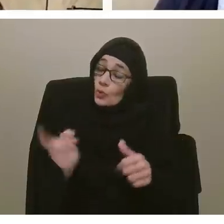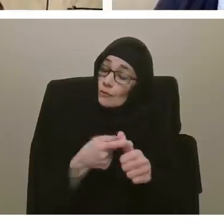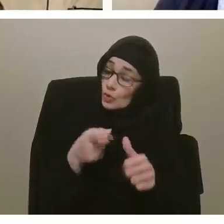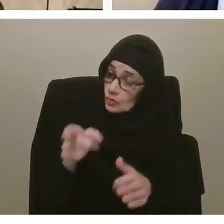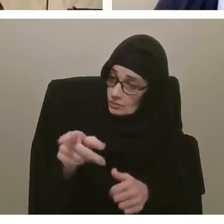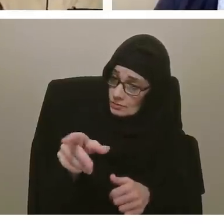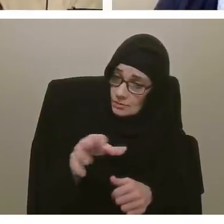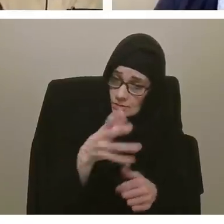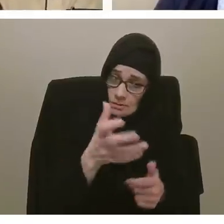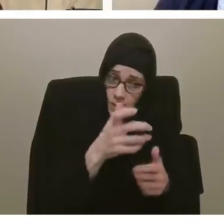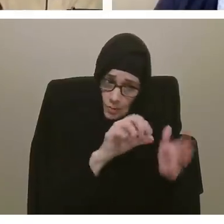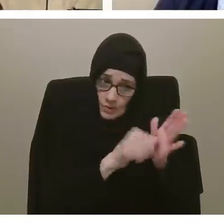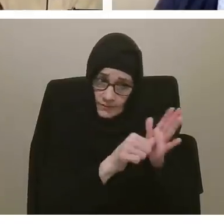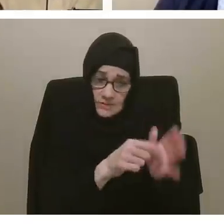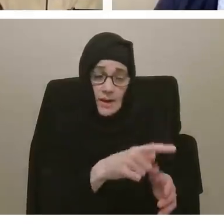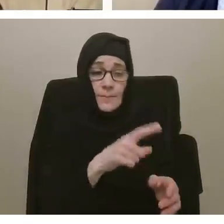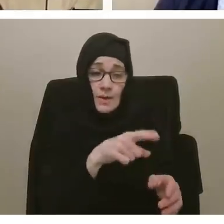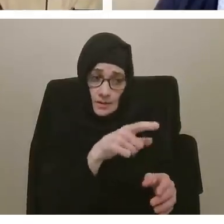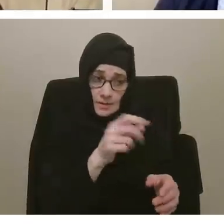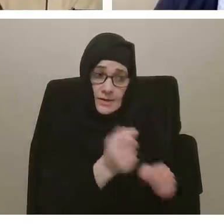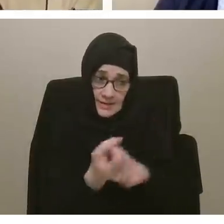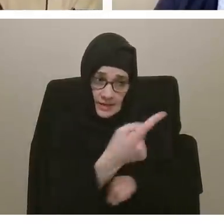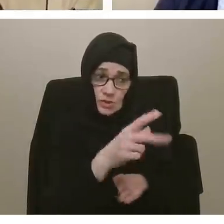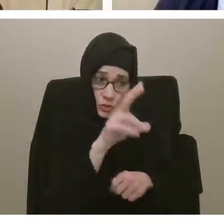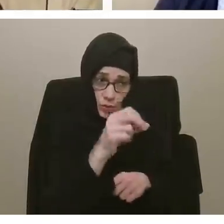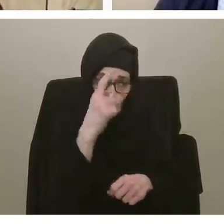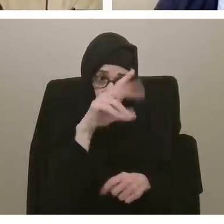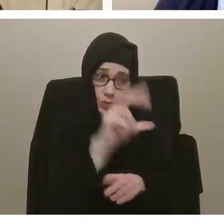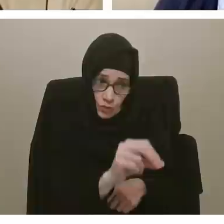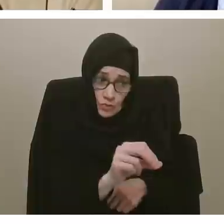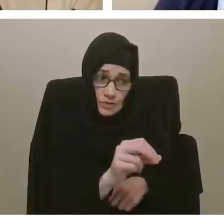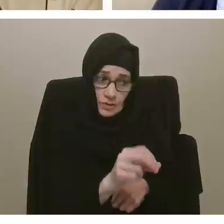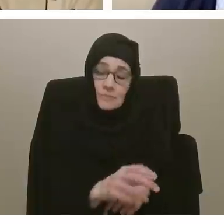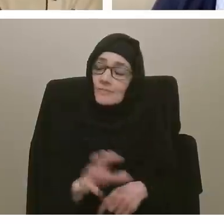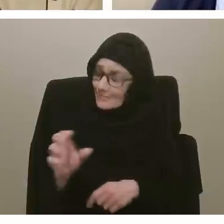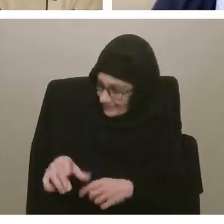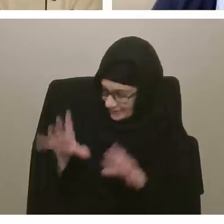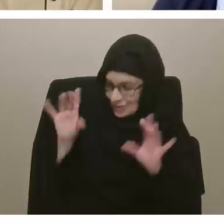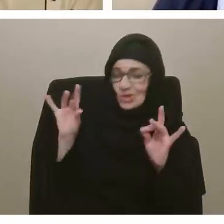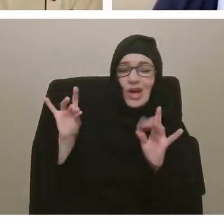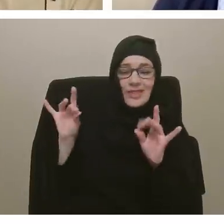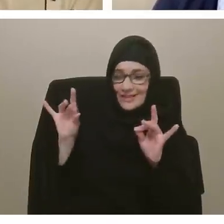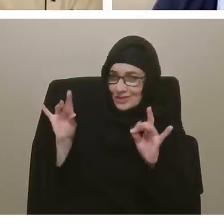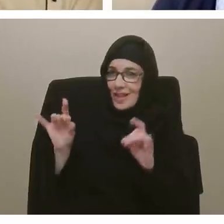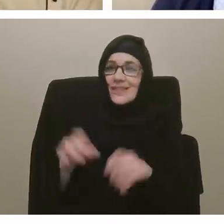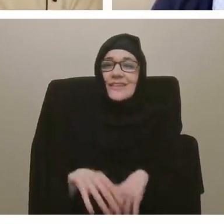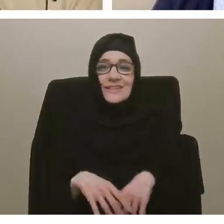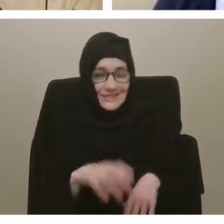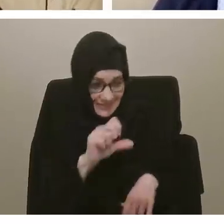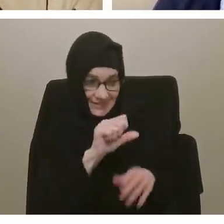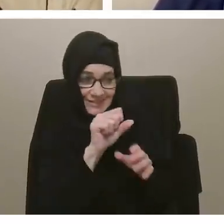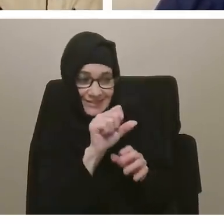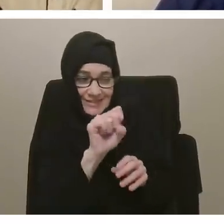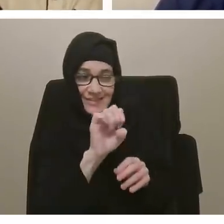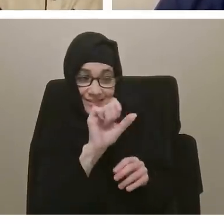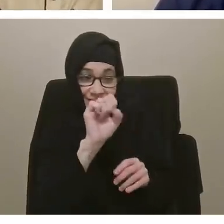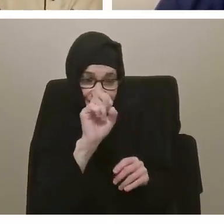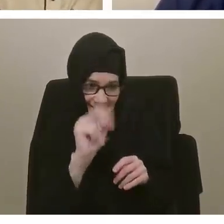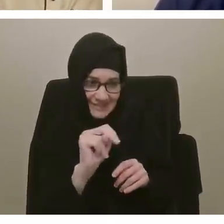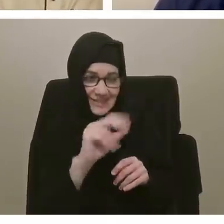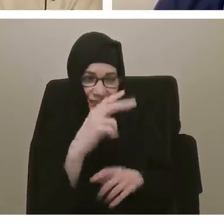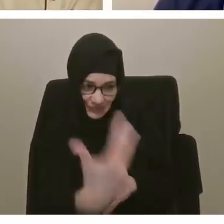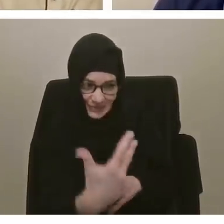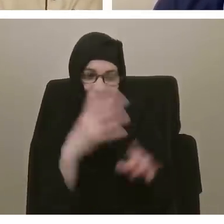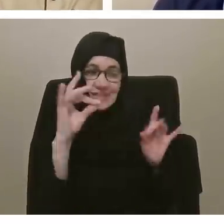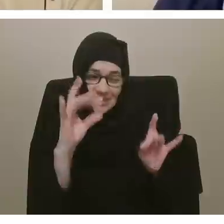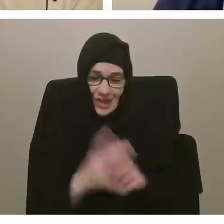have a commitment next year for Quran 30 for 30, inshallah. Oh, okay, inshallah, yeah. Bismillah. Season 3, inshallah, if Allah gives us life. Inshallah. See, as I brought him